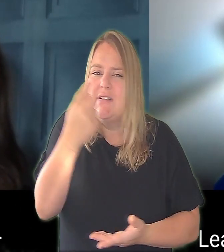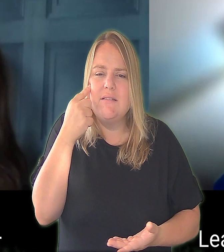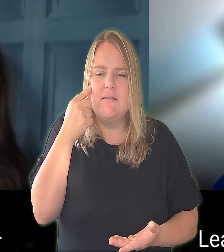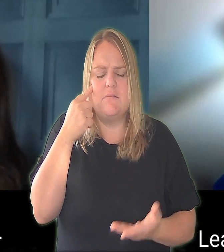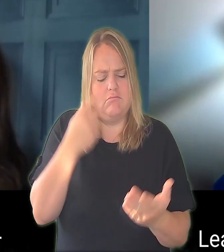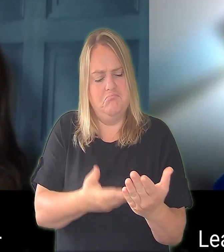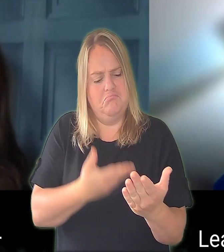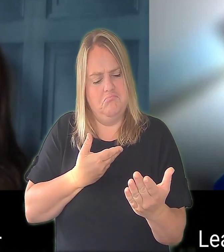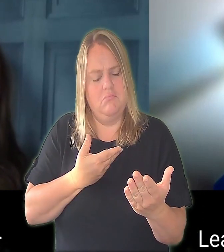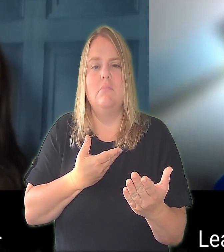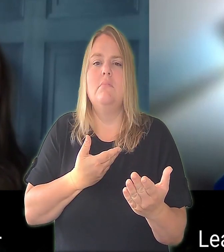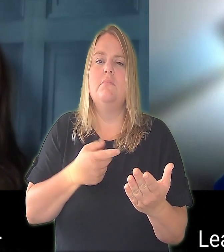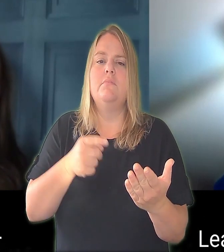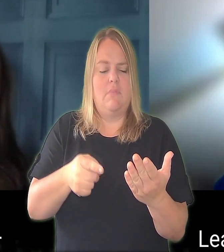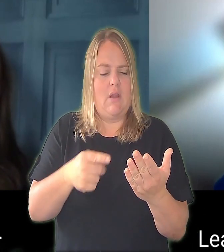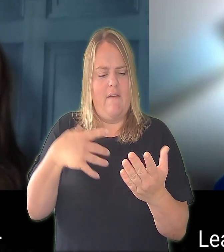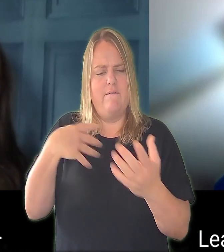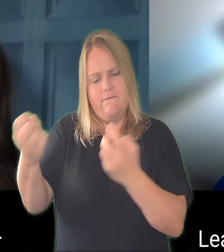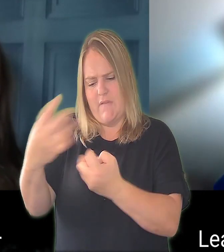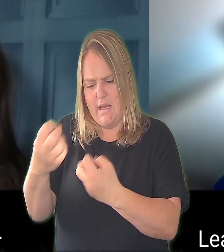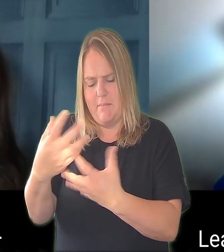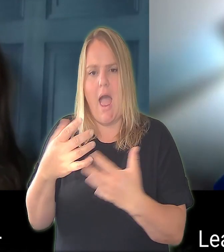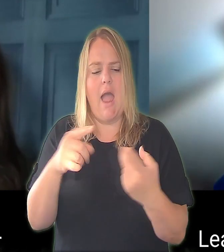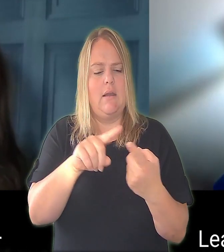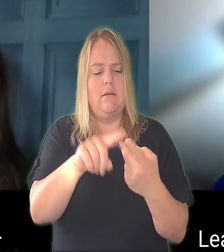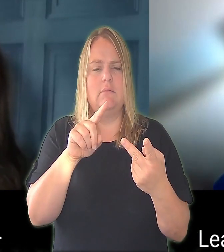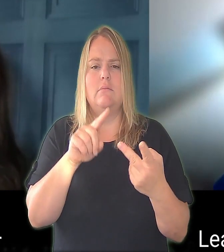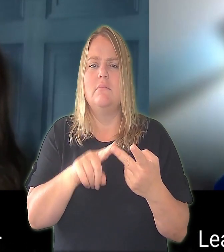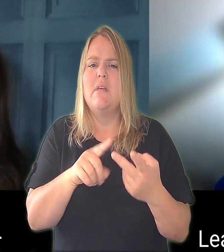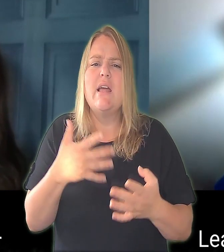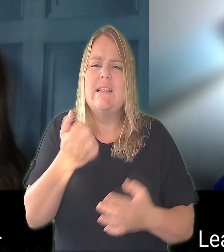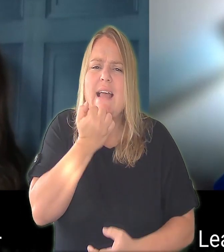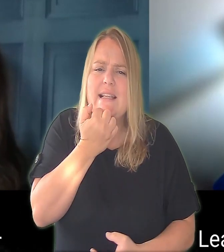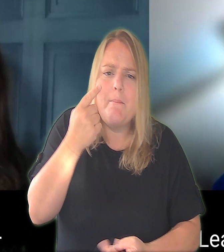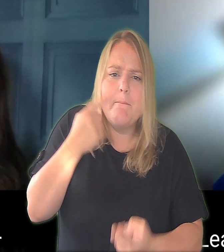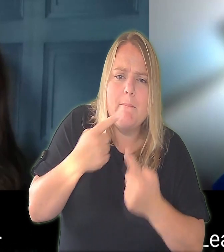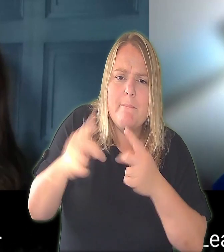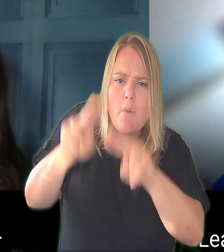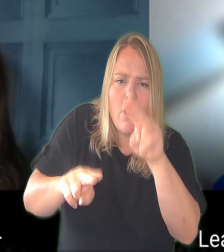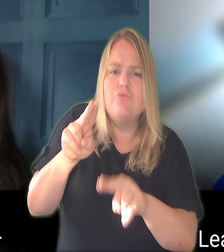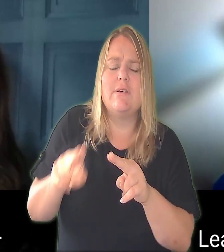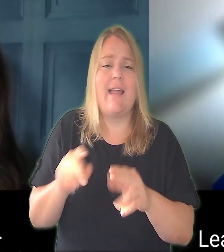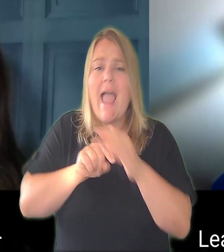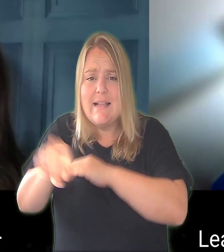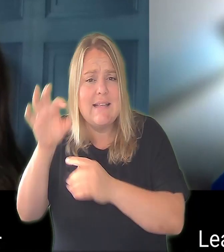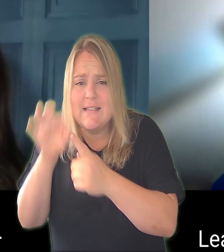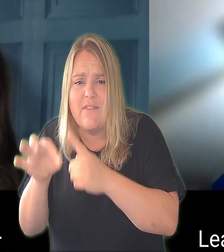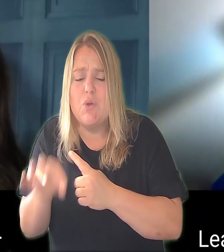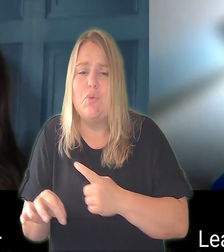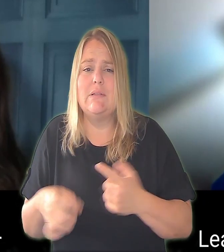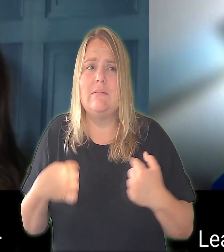the second one is about gathering evidence. It mentions feedback from community groups, data